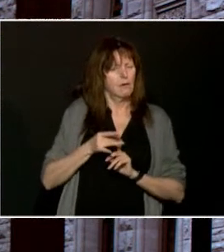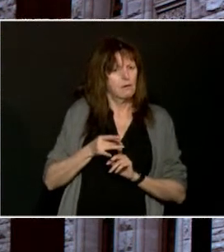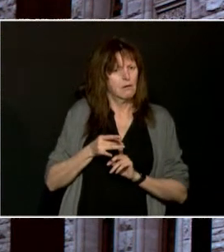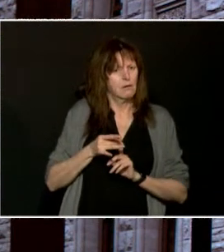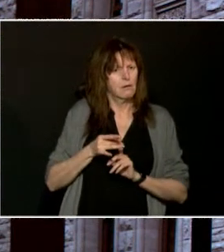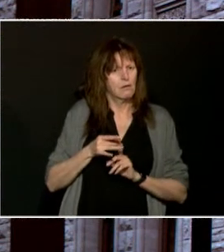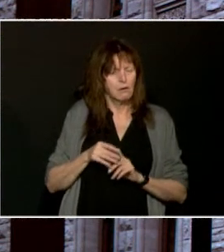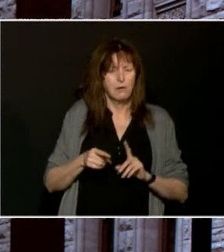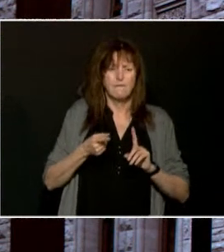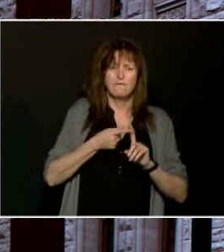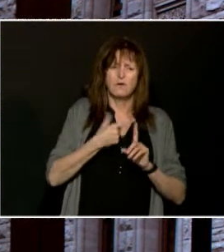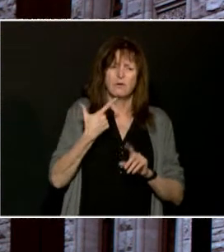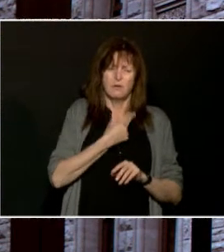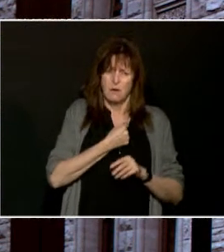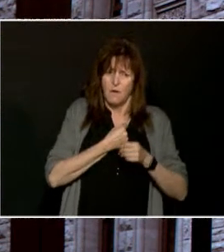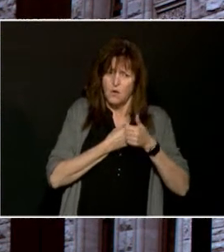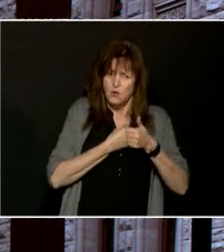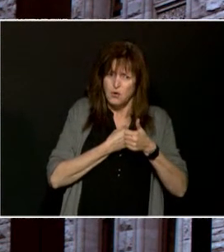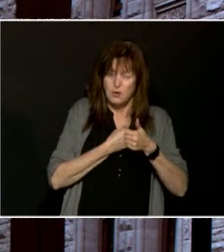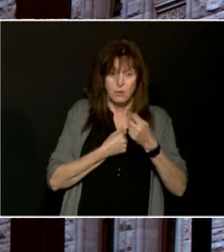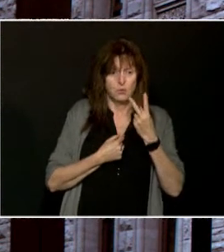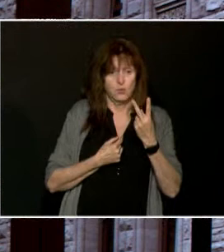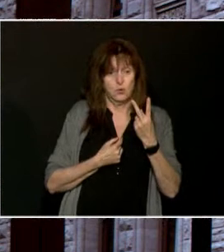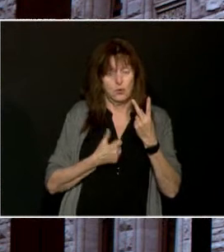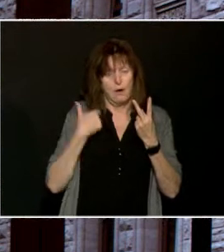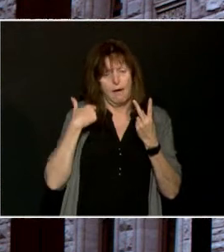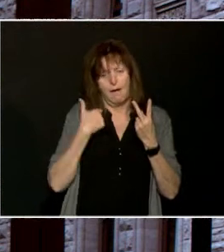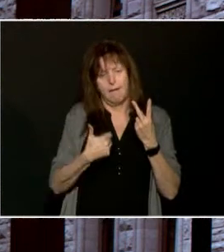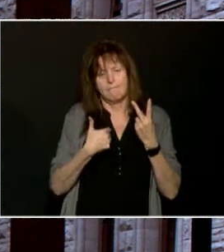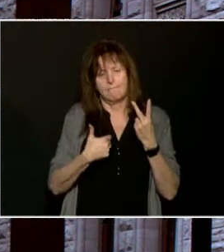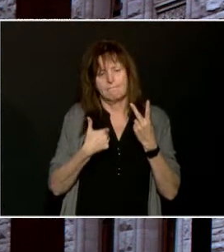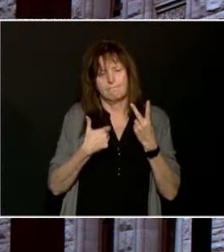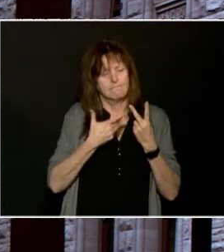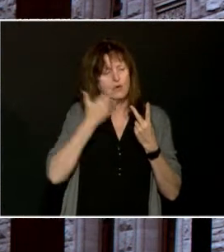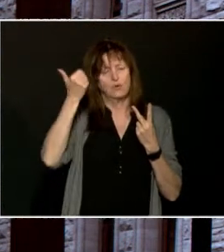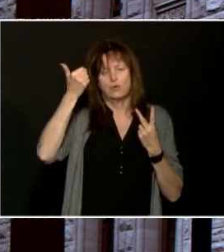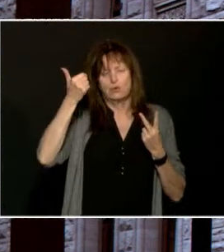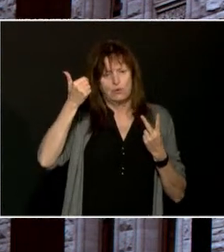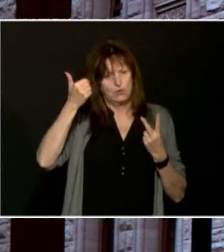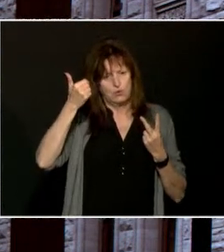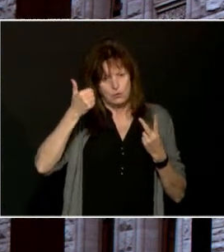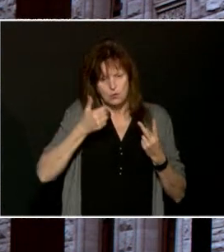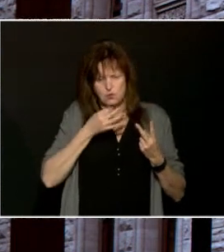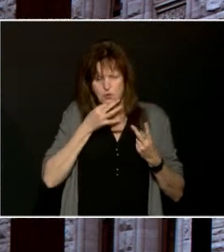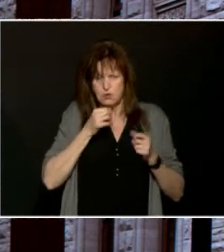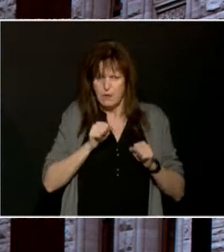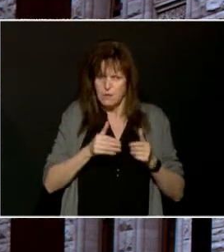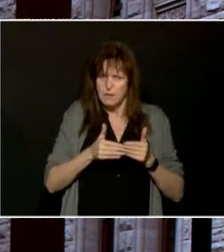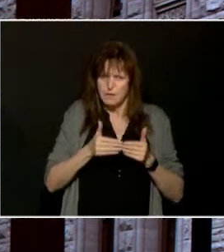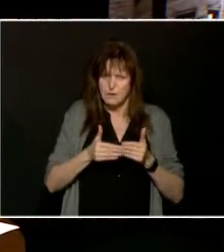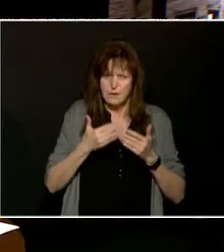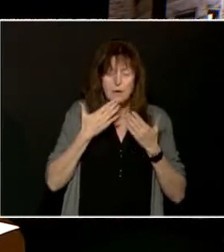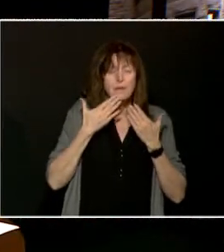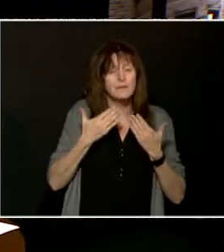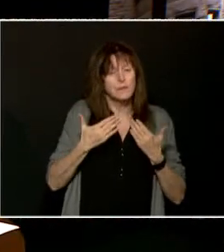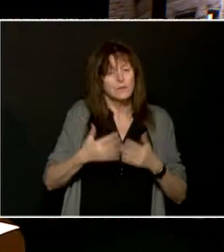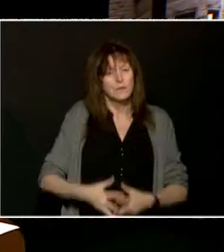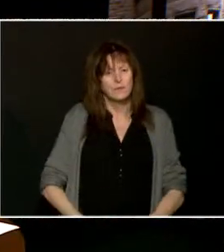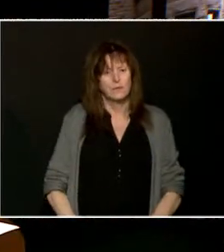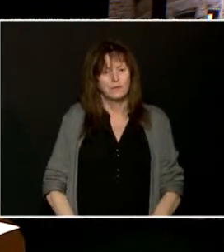one dose and then start into our second dose program as soon as we can. Thanks, everyone. Thank you.